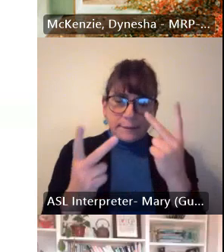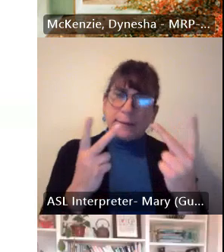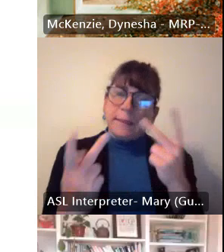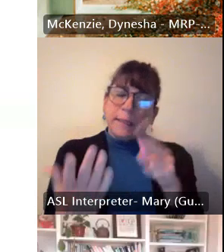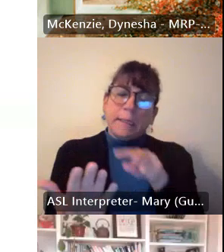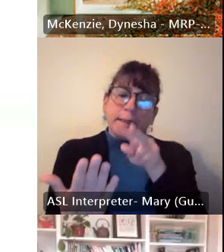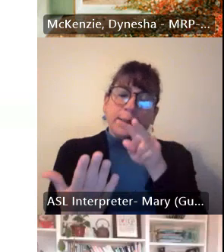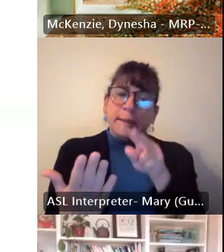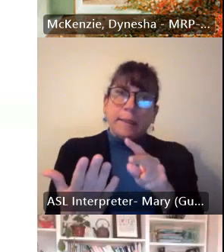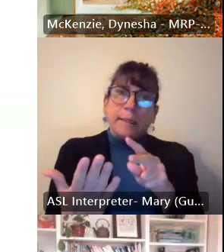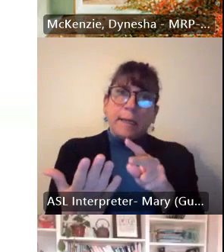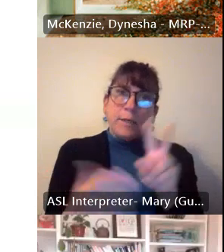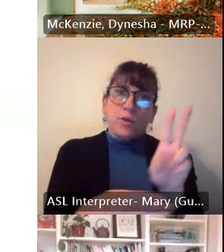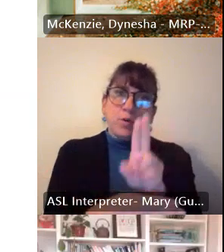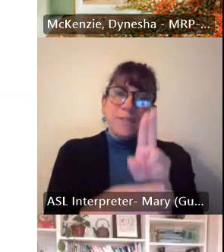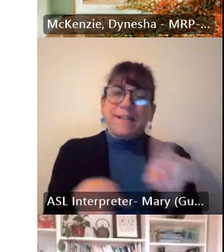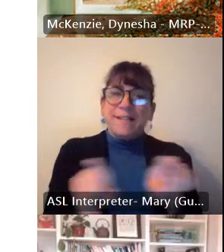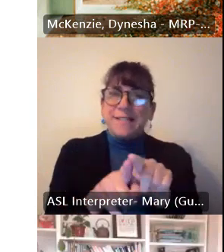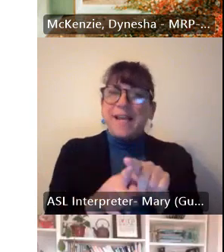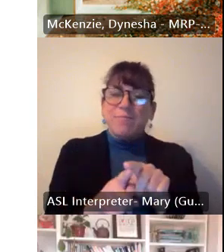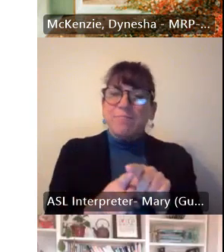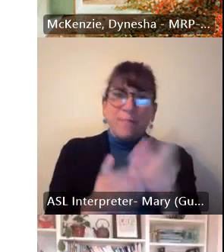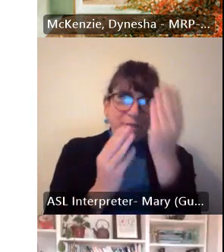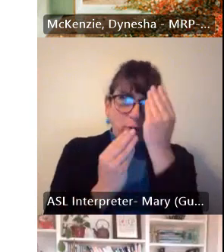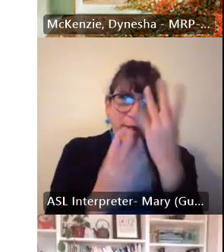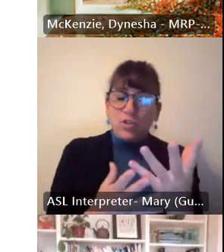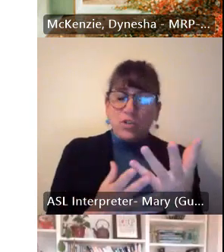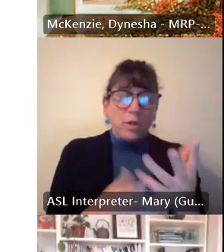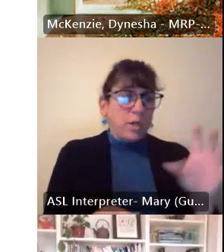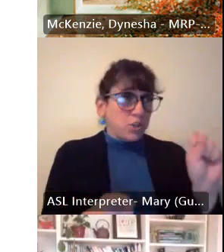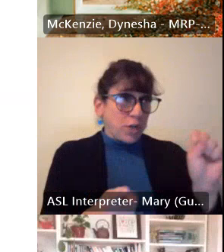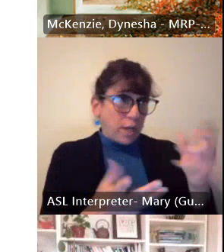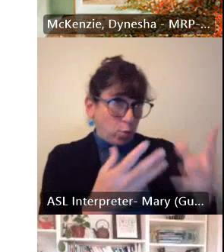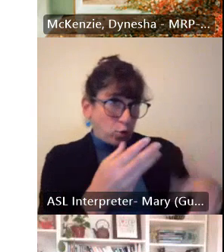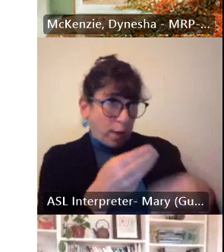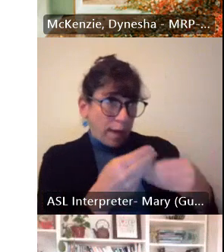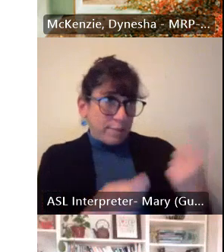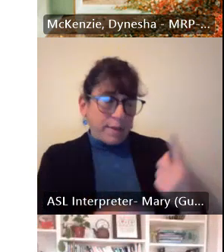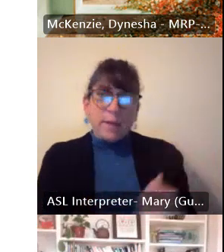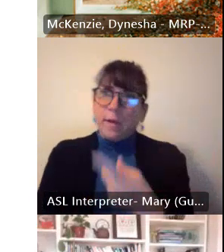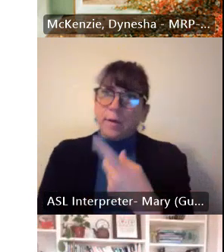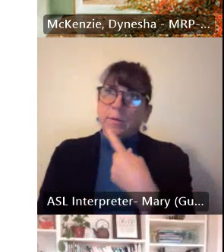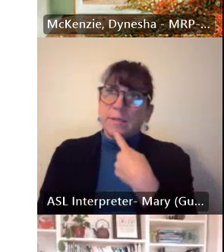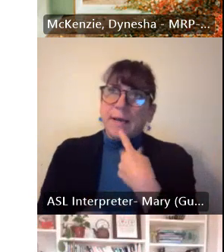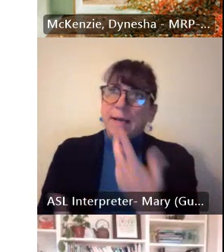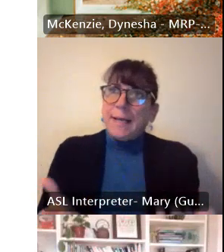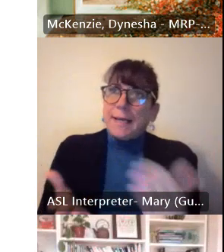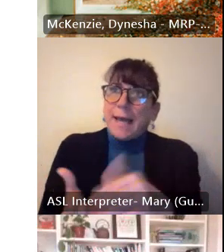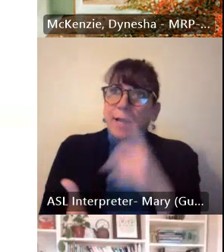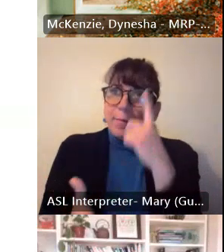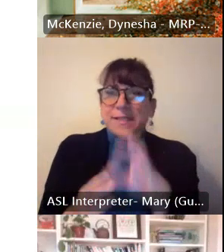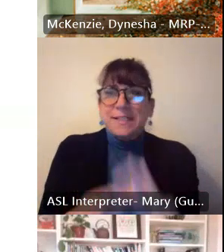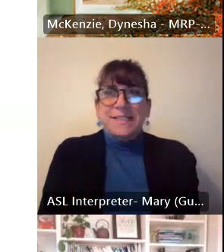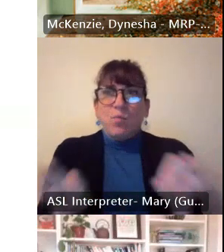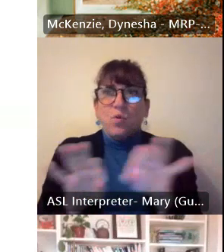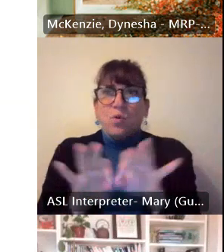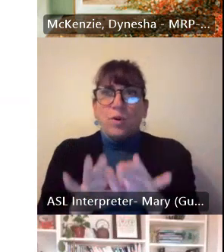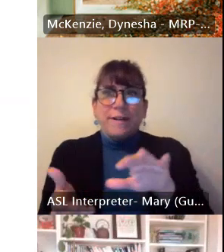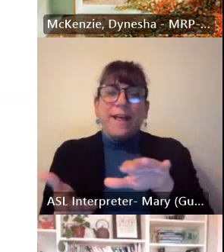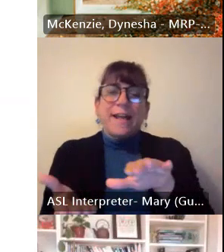music. Shalini, anything to add? I'm going to say what you said. I'm just going to say it again because it's so important. The deadlines